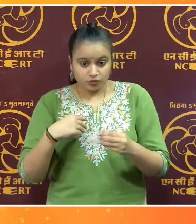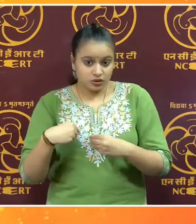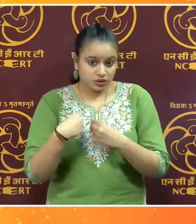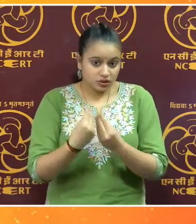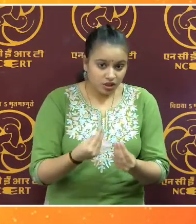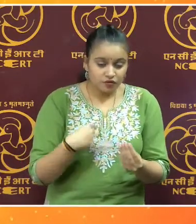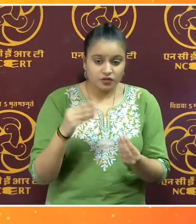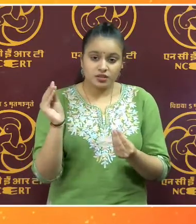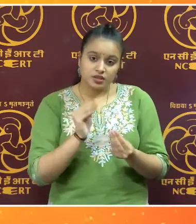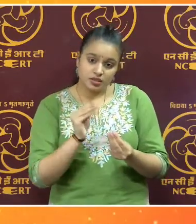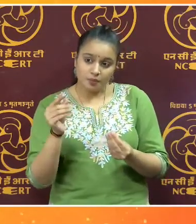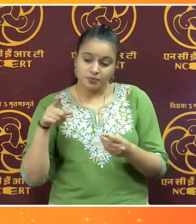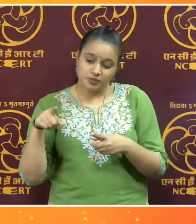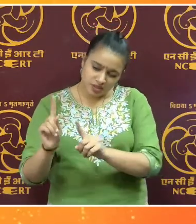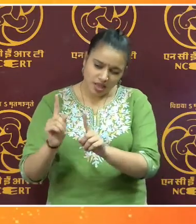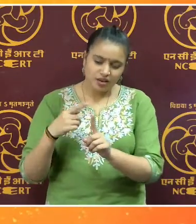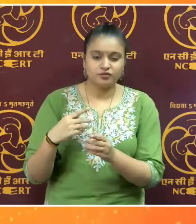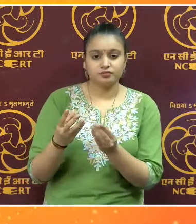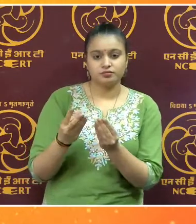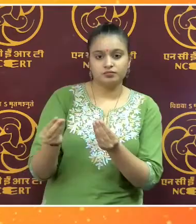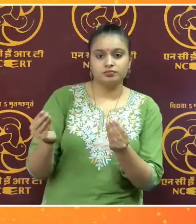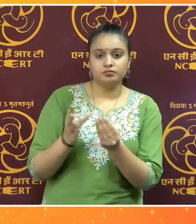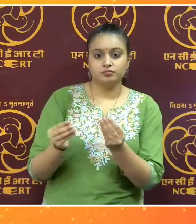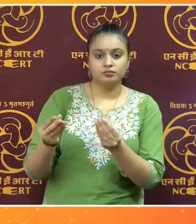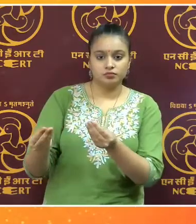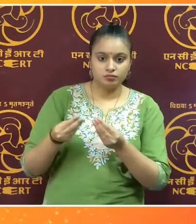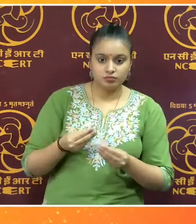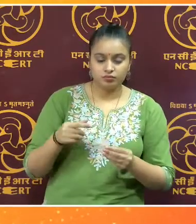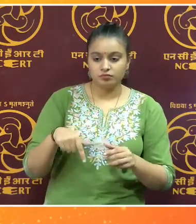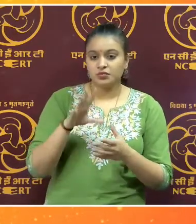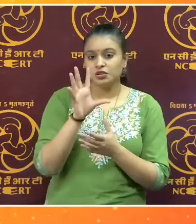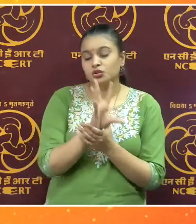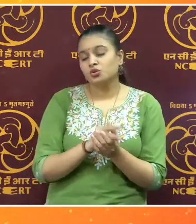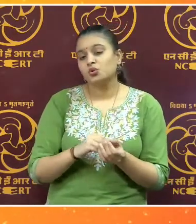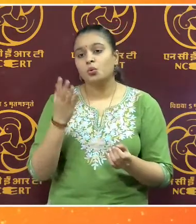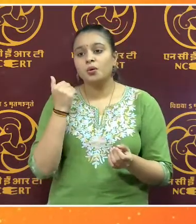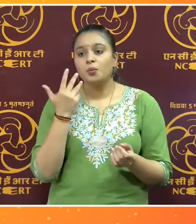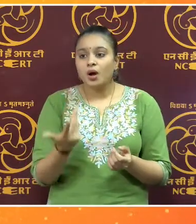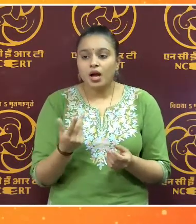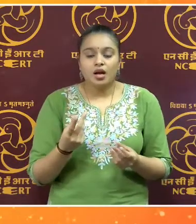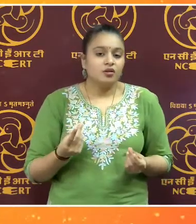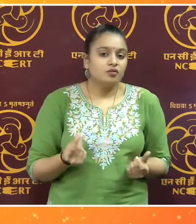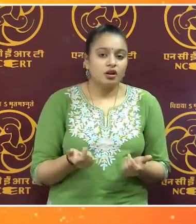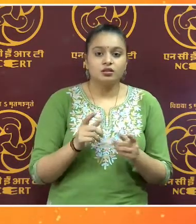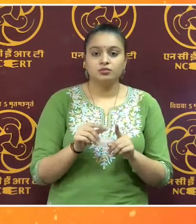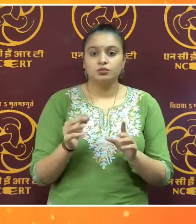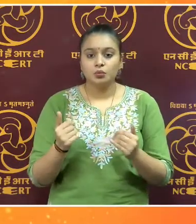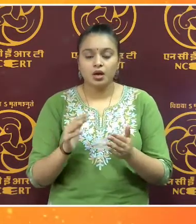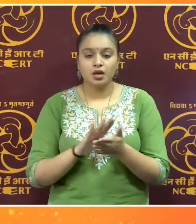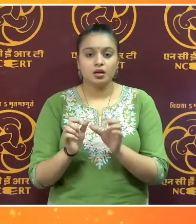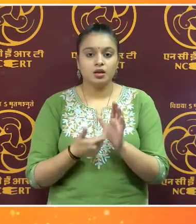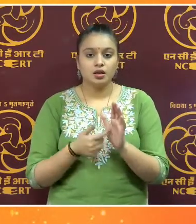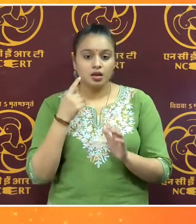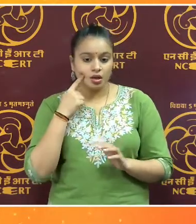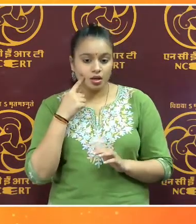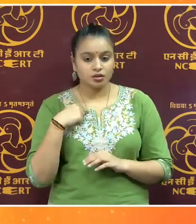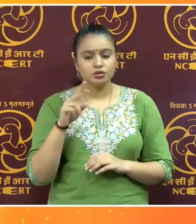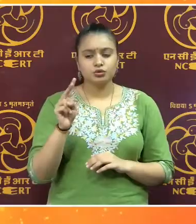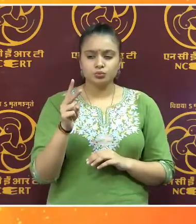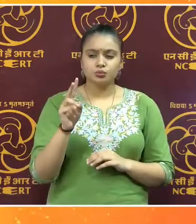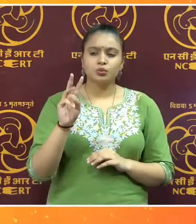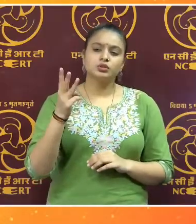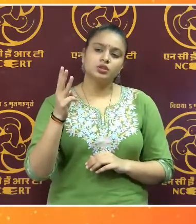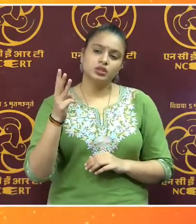some notes on his own in the morning. Why did I rush to steal them? Hurry, have these 2 or 3 rupees and go